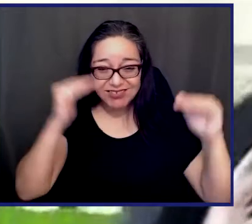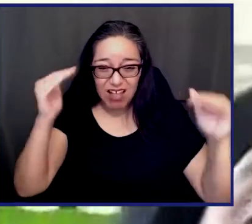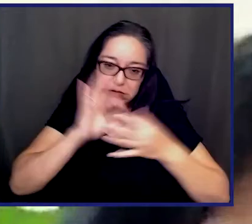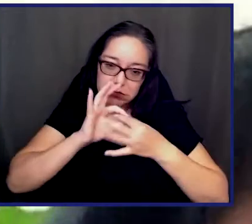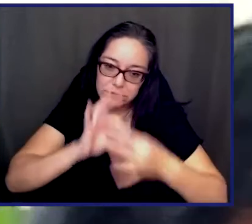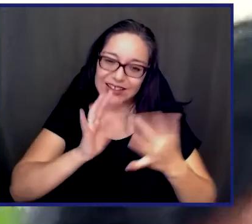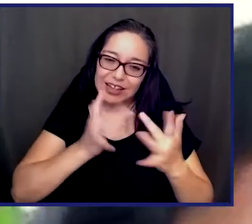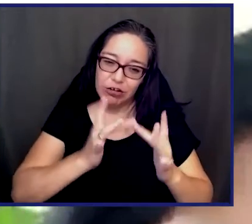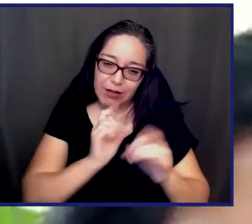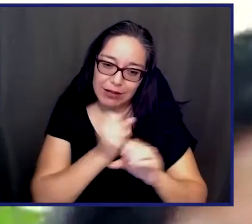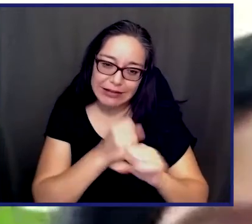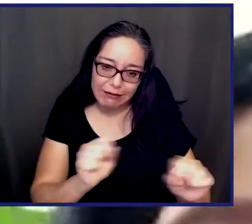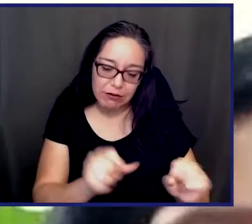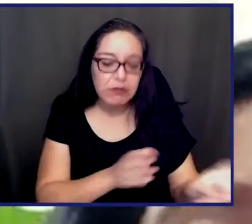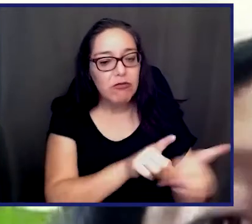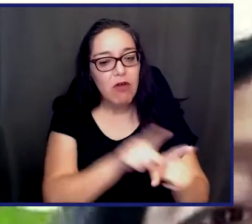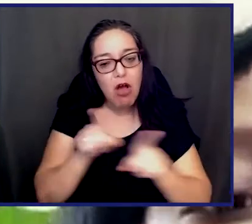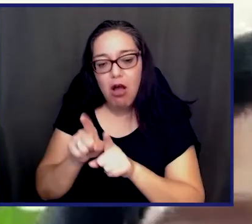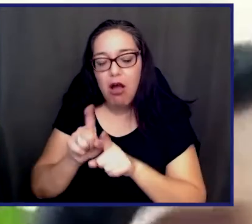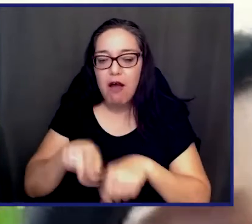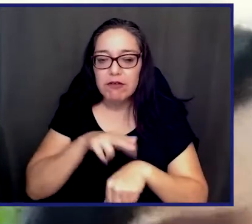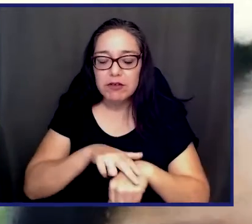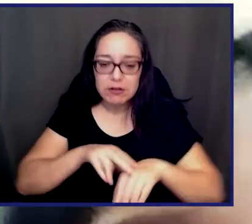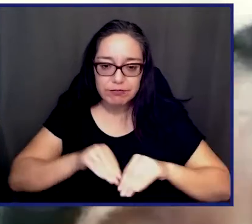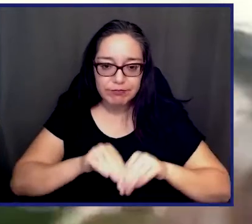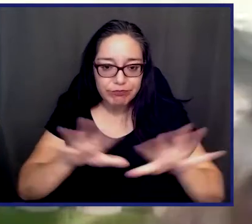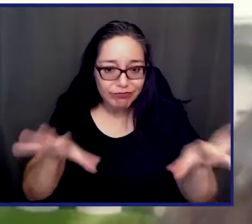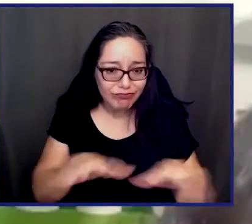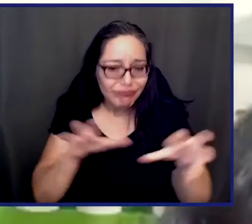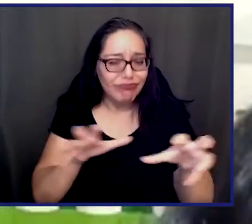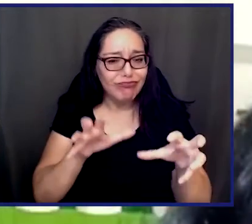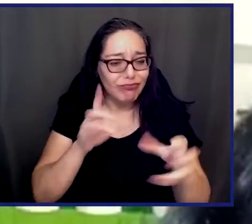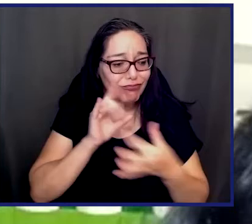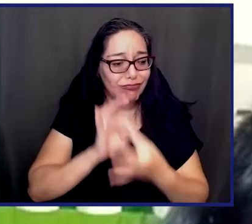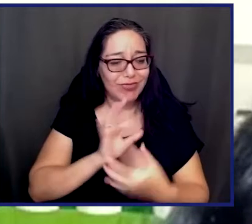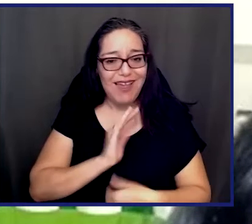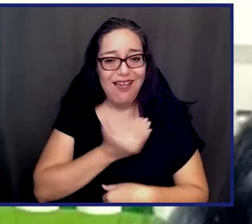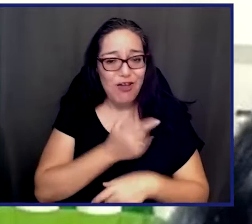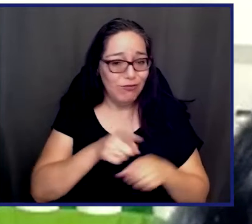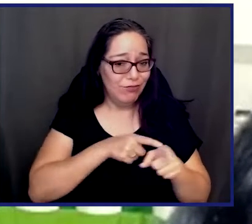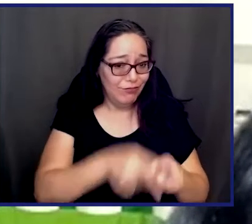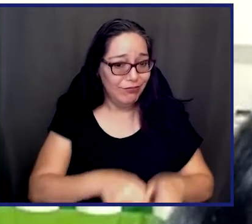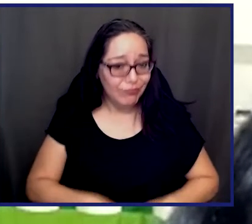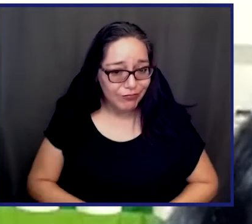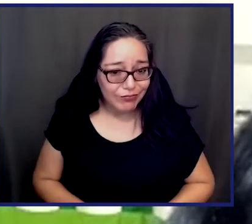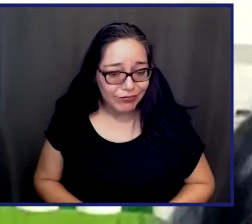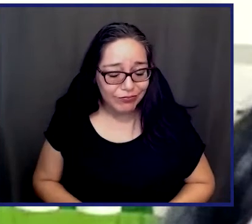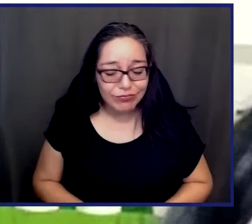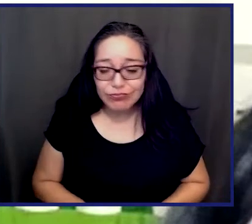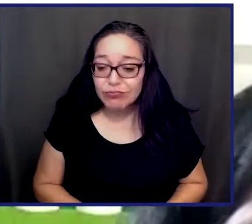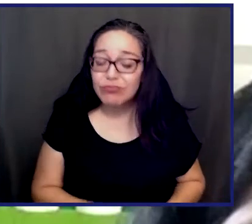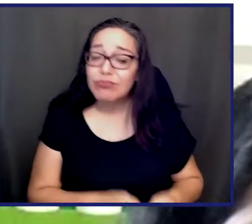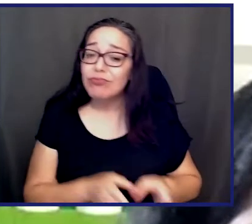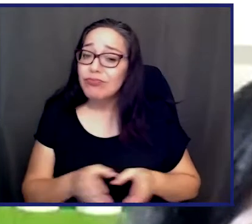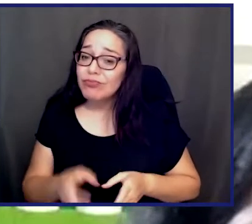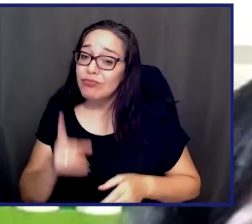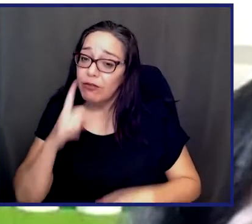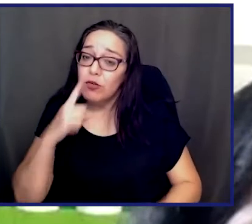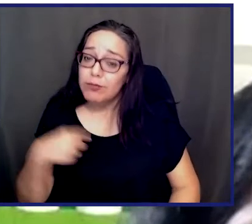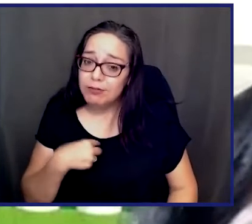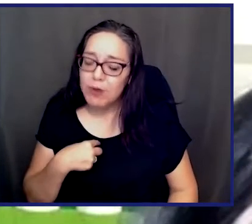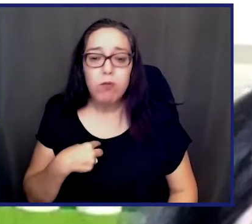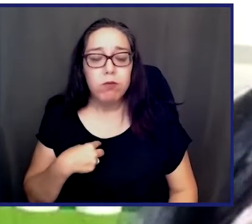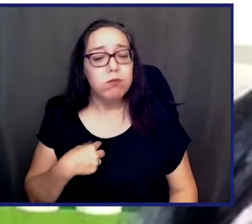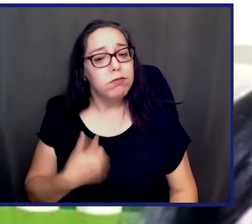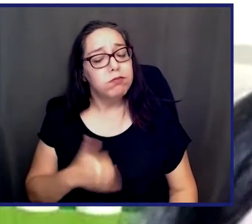using, and obviously a campaign on awareness raising. Pues la verdad para mí es muy